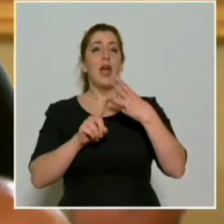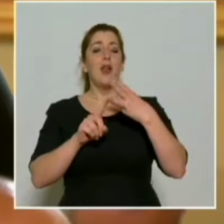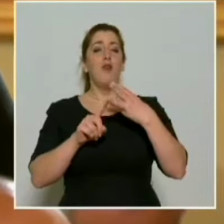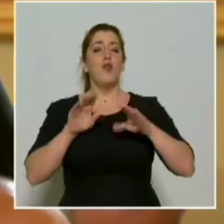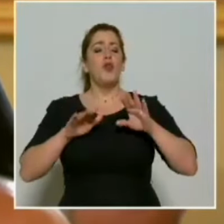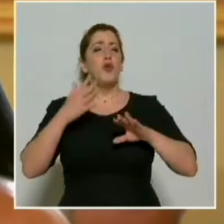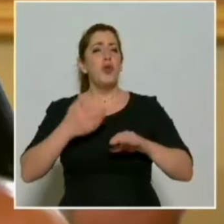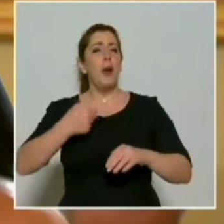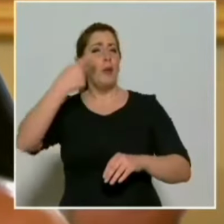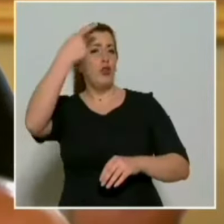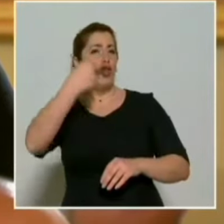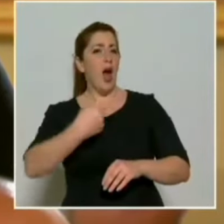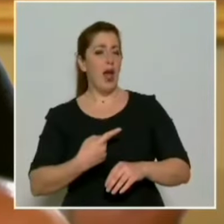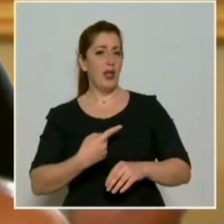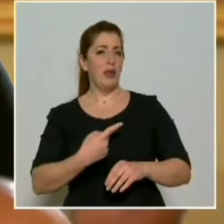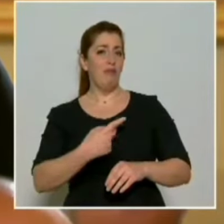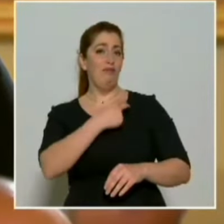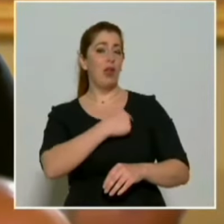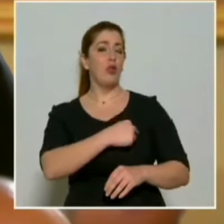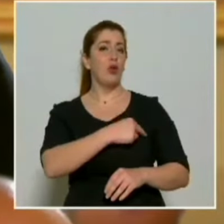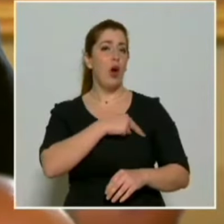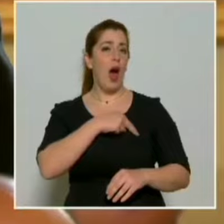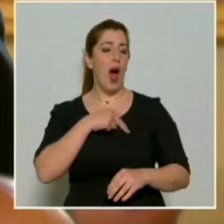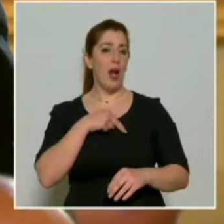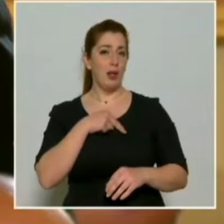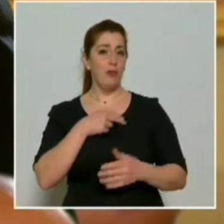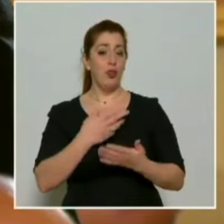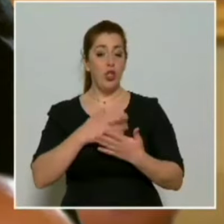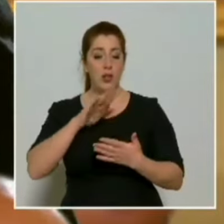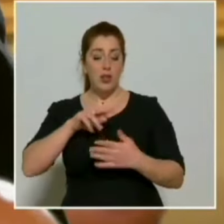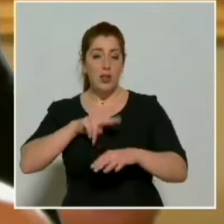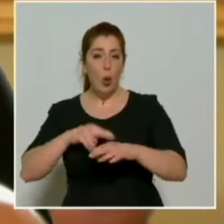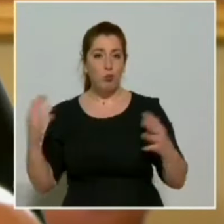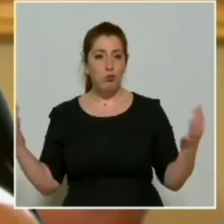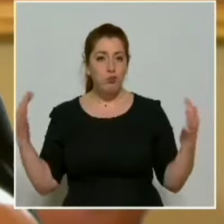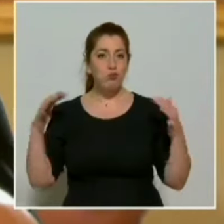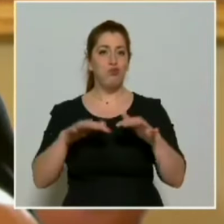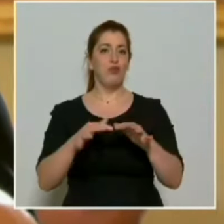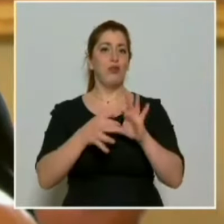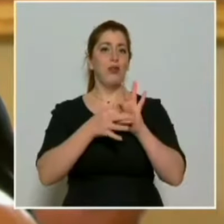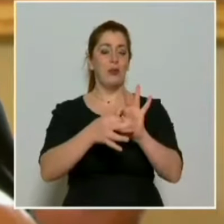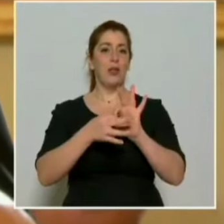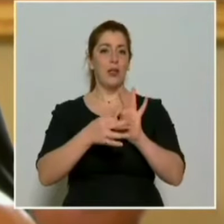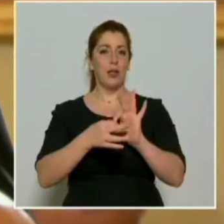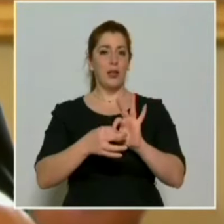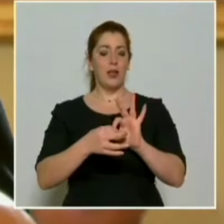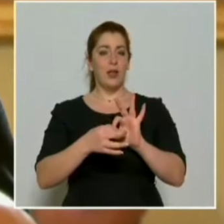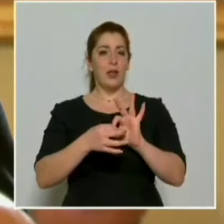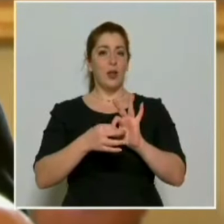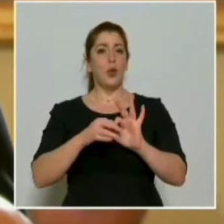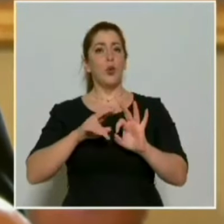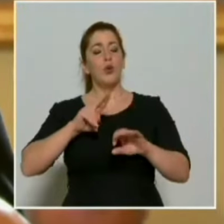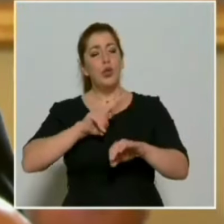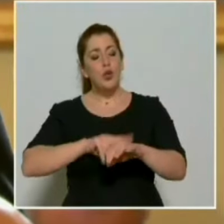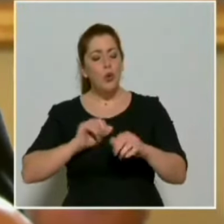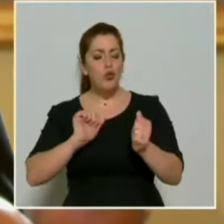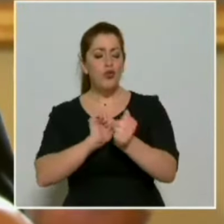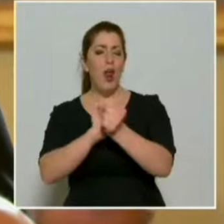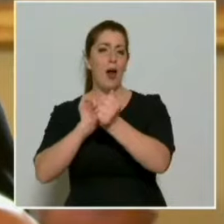fejn il-poplu jista' jingħad flimkien u kulħadd bħala l-poplu magħud nistgħu niċċelibraw